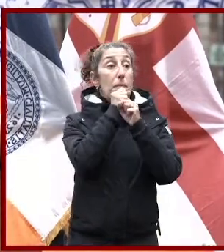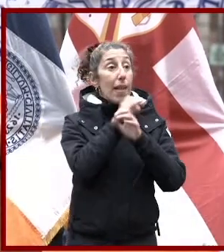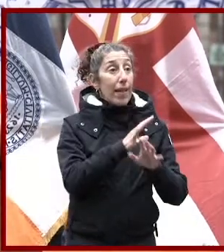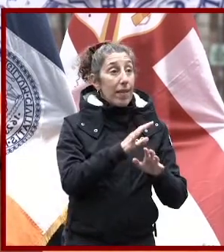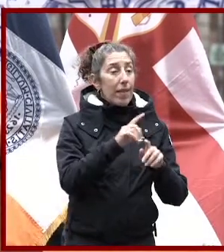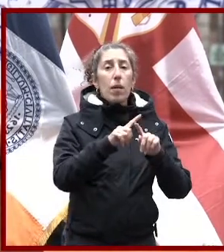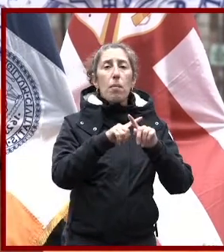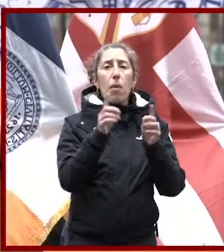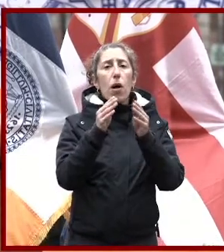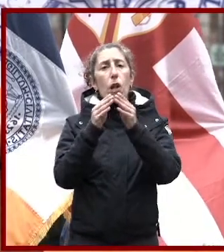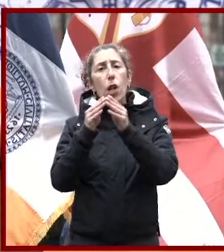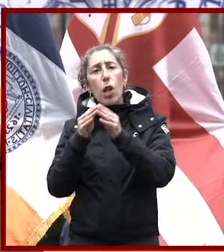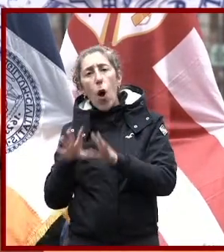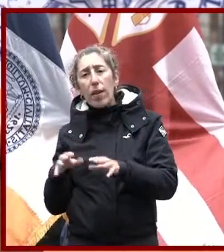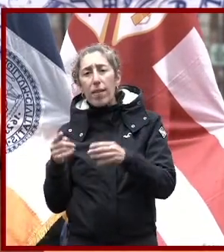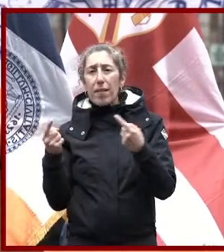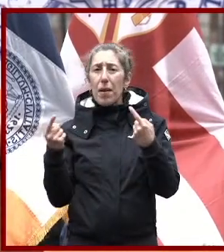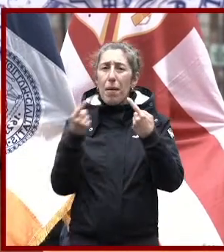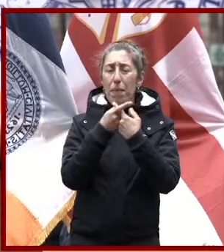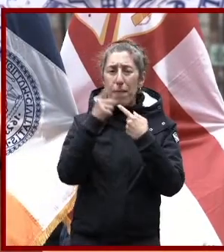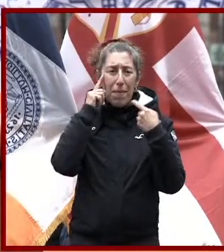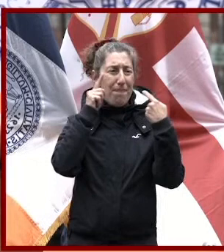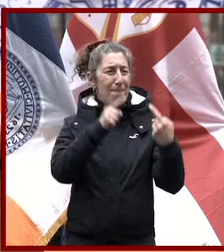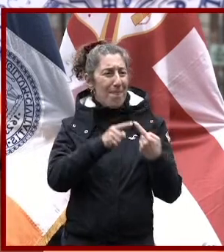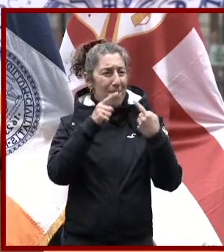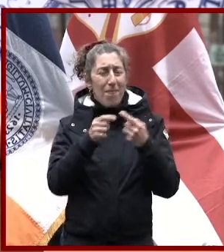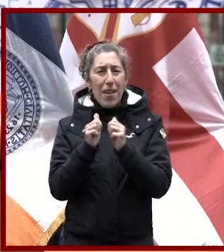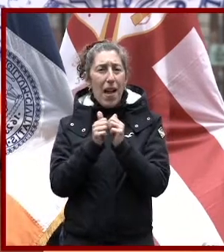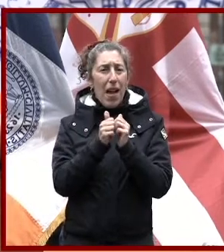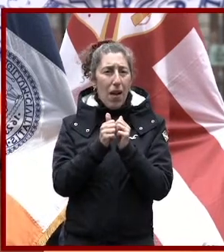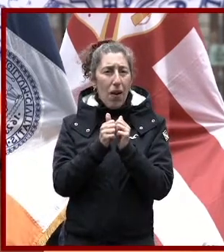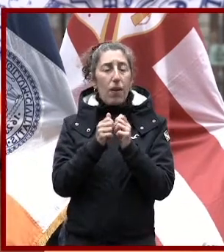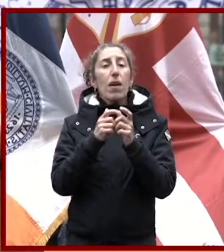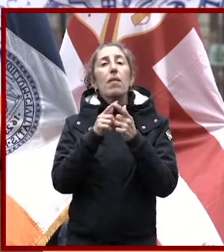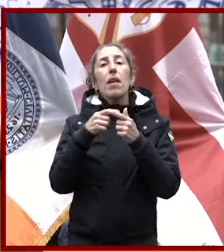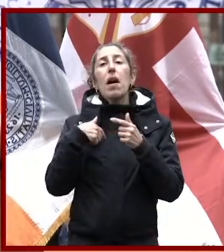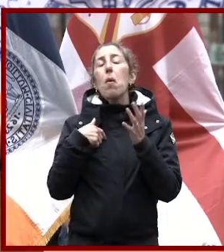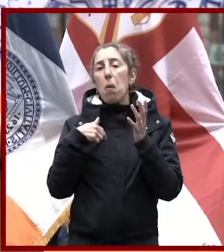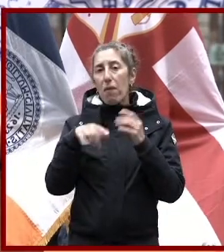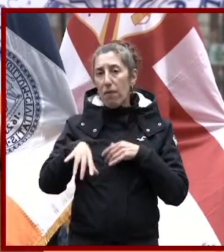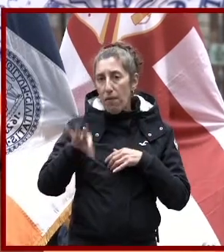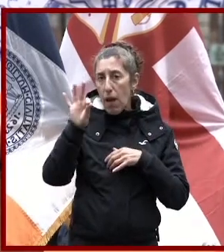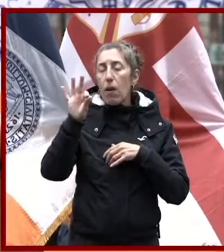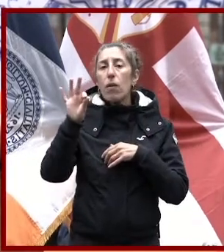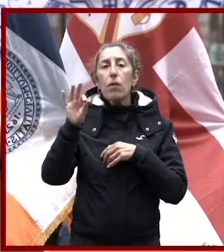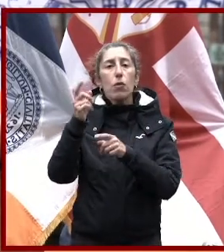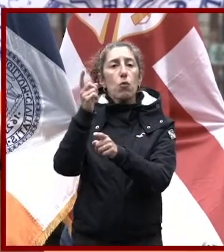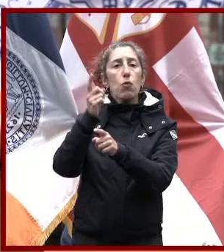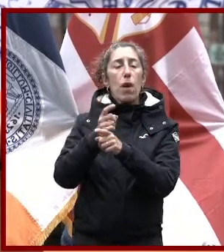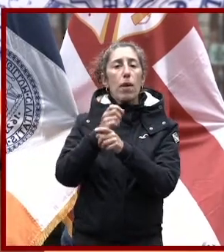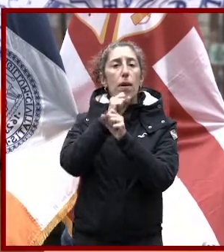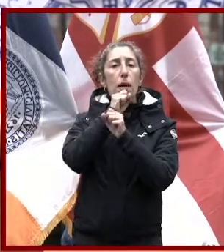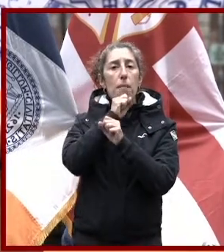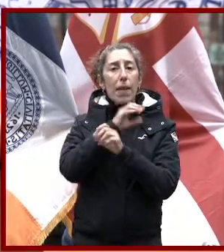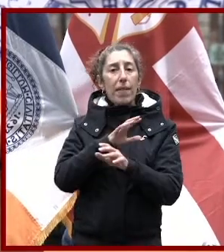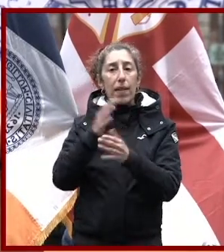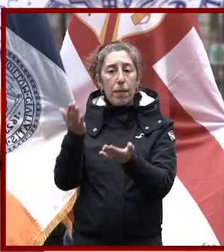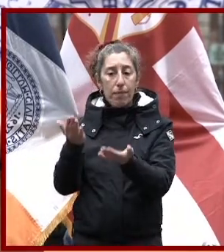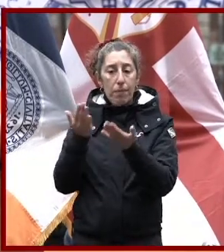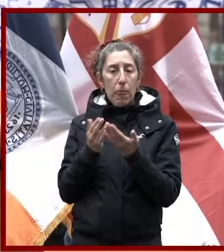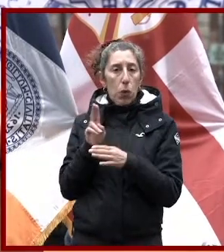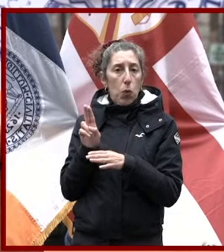However, it turns out I did find a blessing that felt right and appropriate. And that is the blessing of being